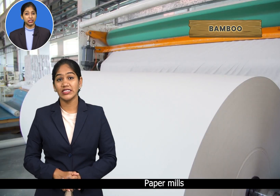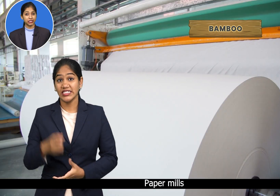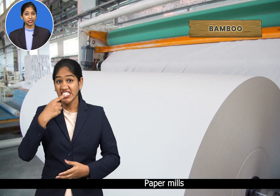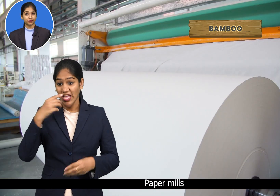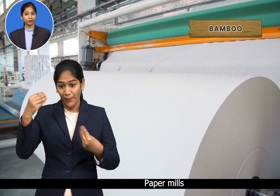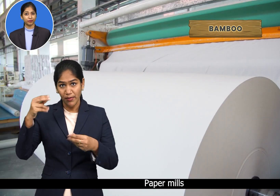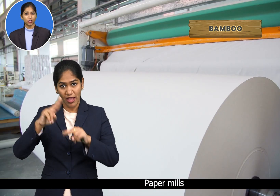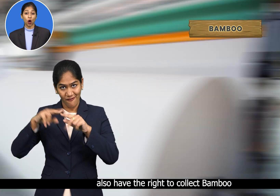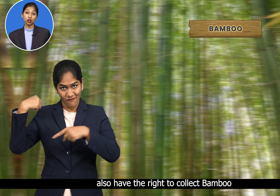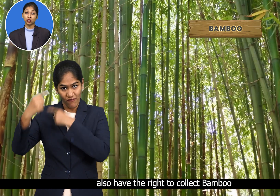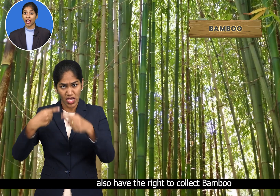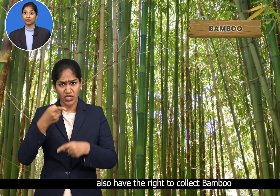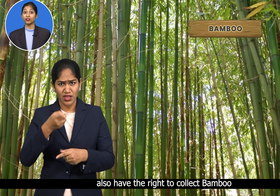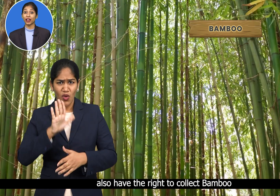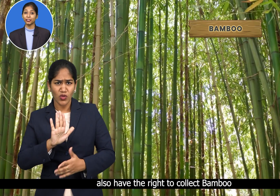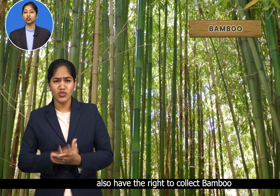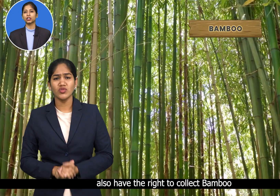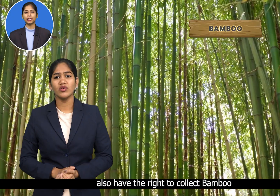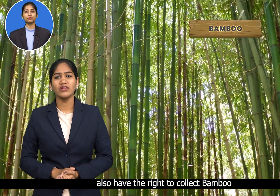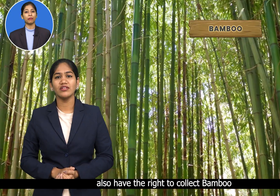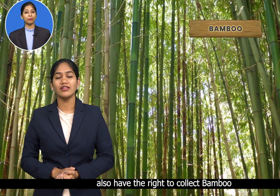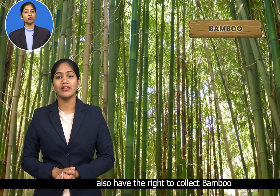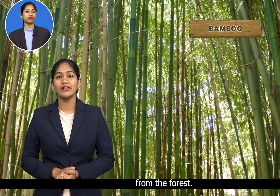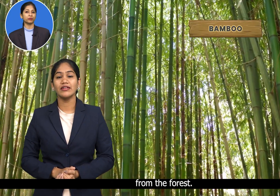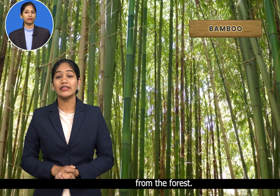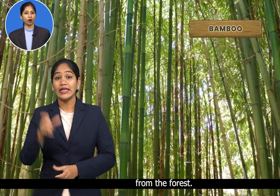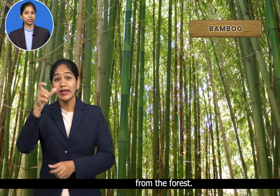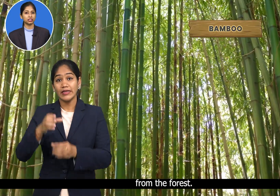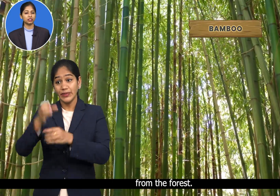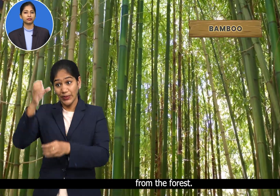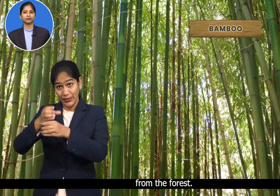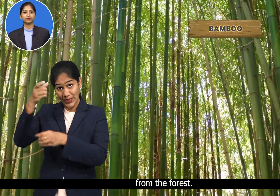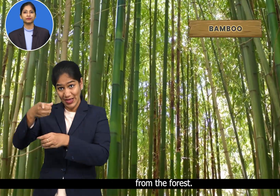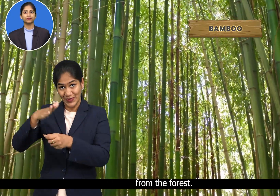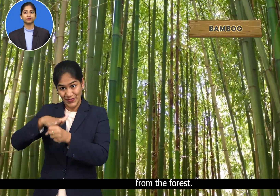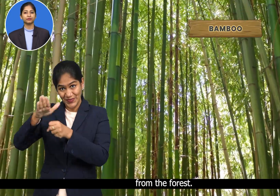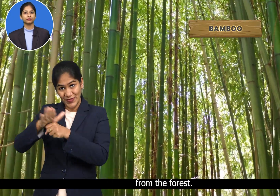Paper mills also have the right to collect bamboo from the forest.